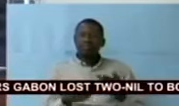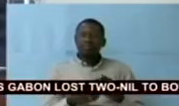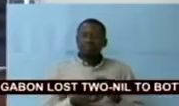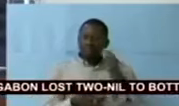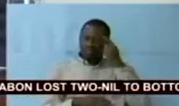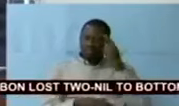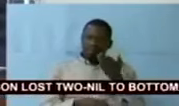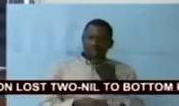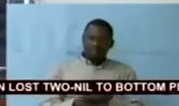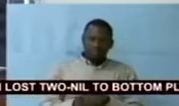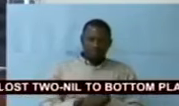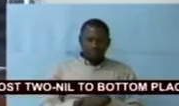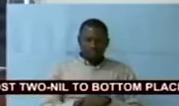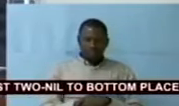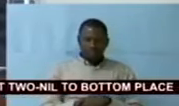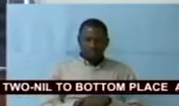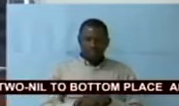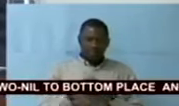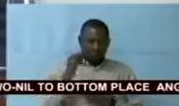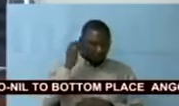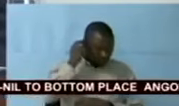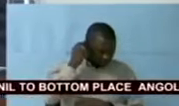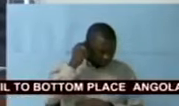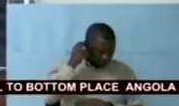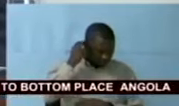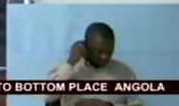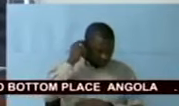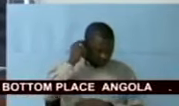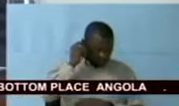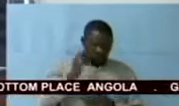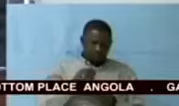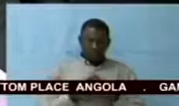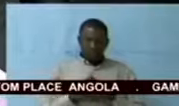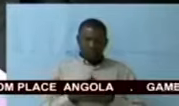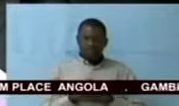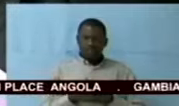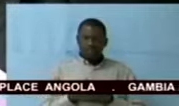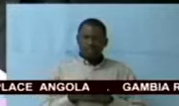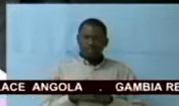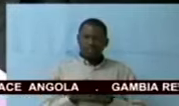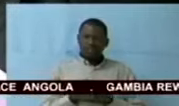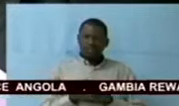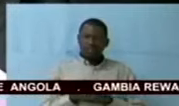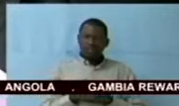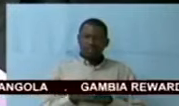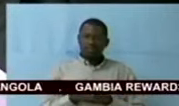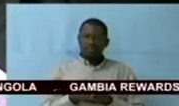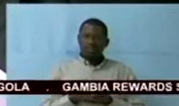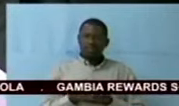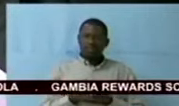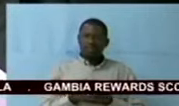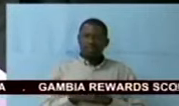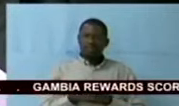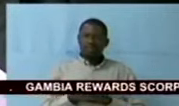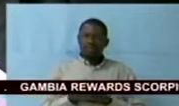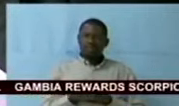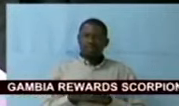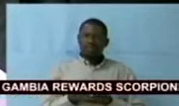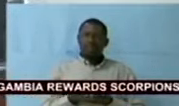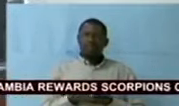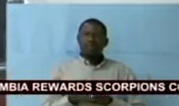ko apoko wrong. Sede andro nyingi ibalanta ala ko tilimbali akono mo safo. No. I